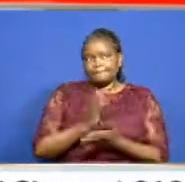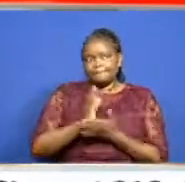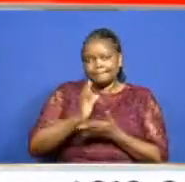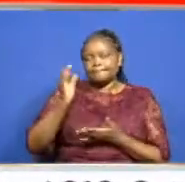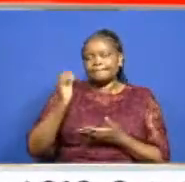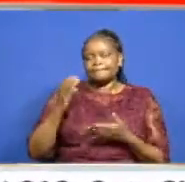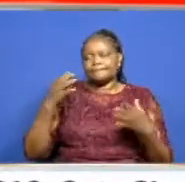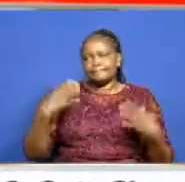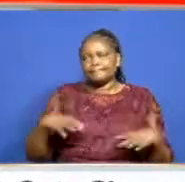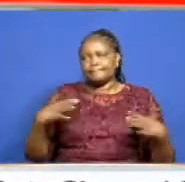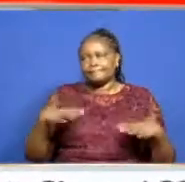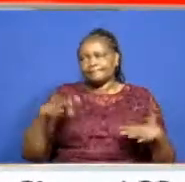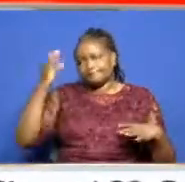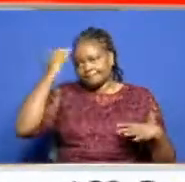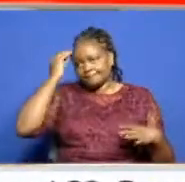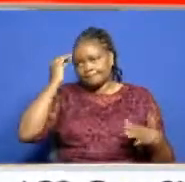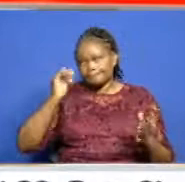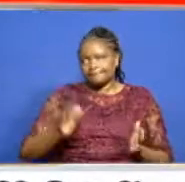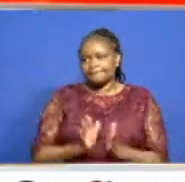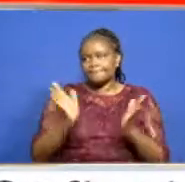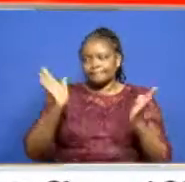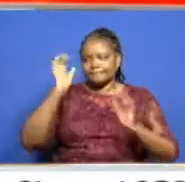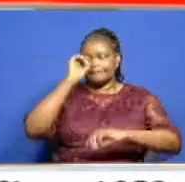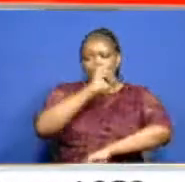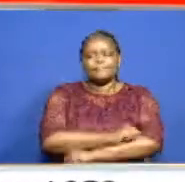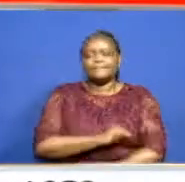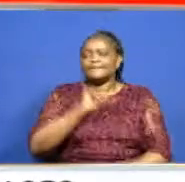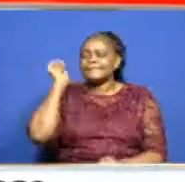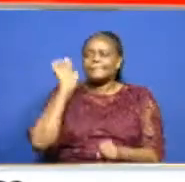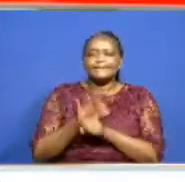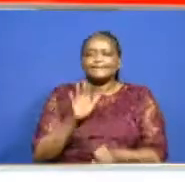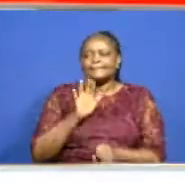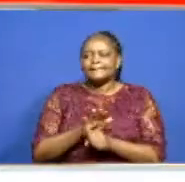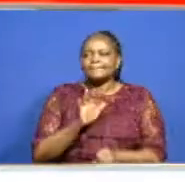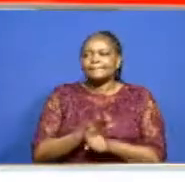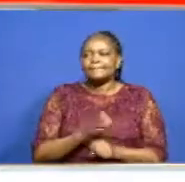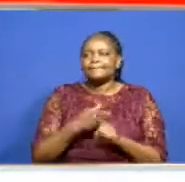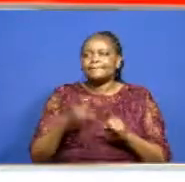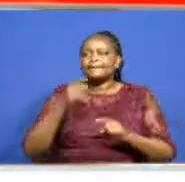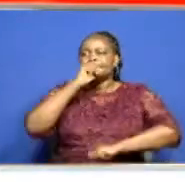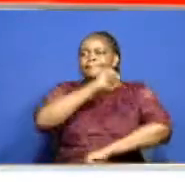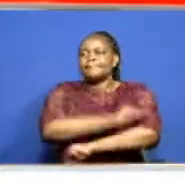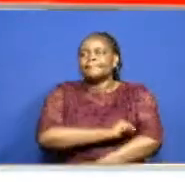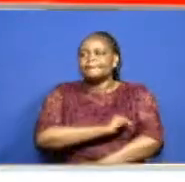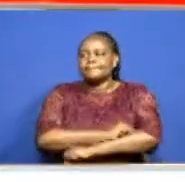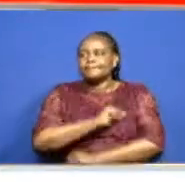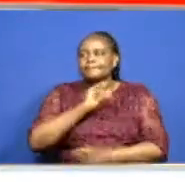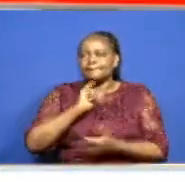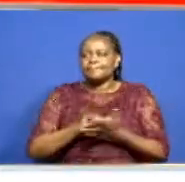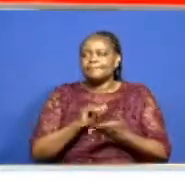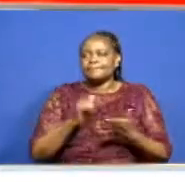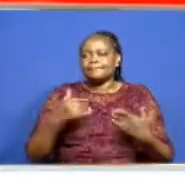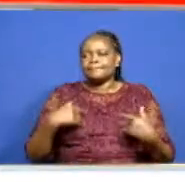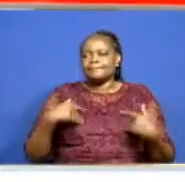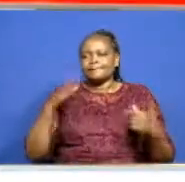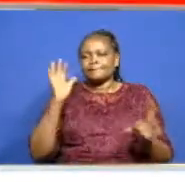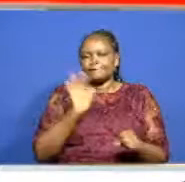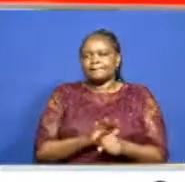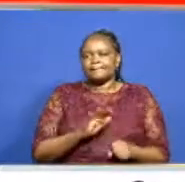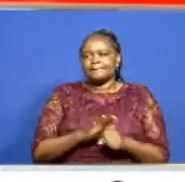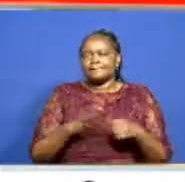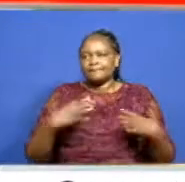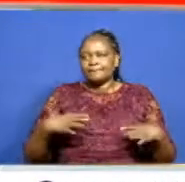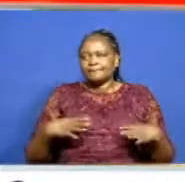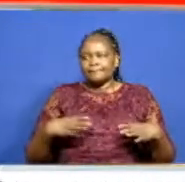just too big. But there are schools with higher numbers. The period we have between